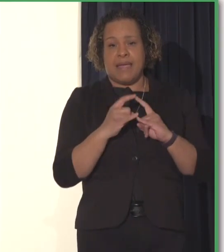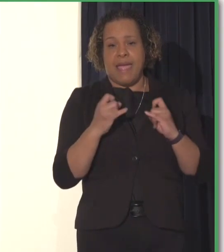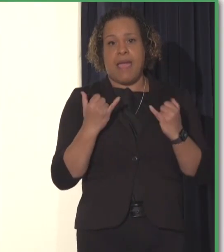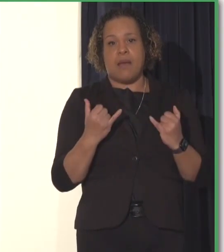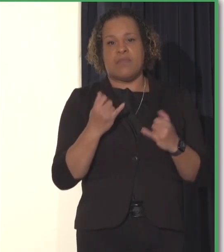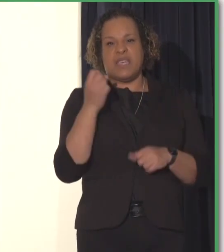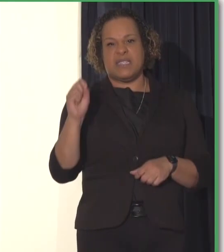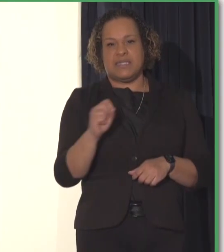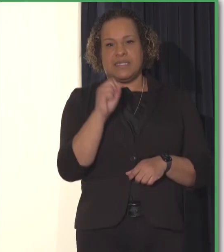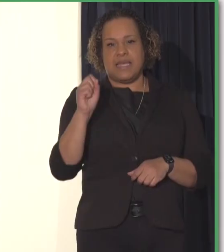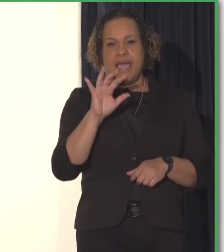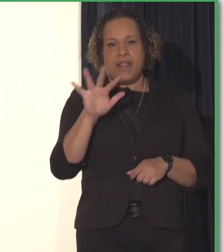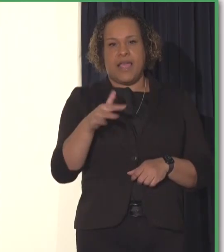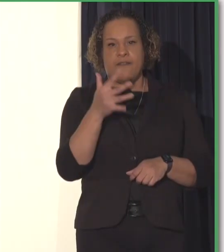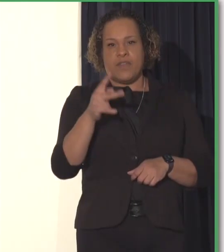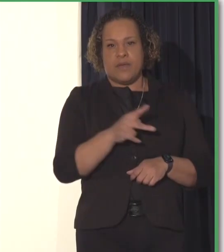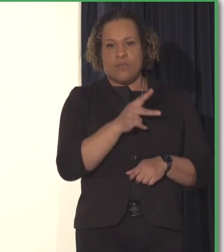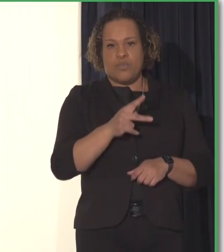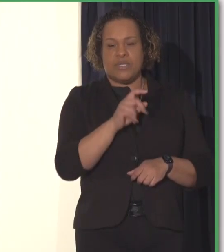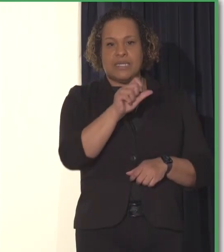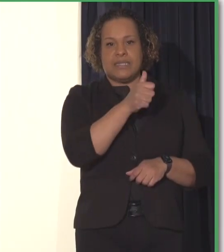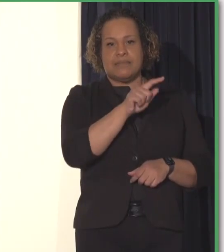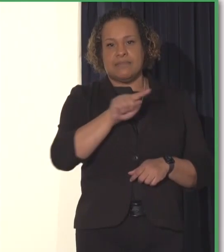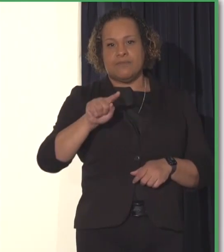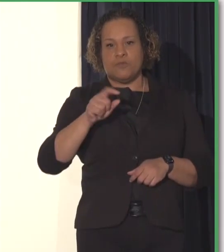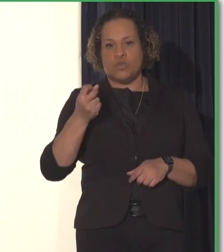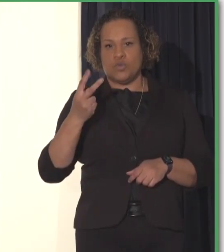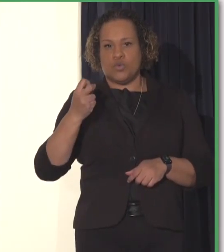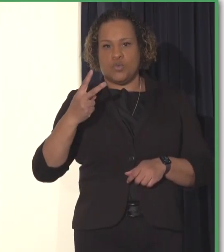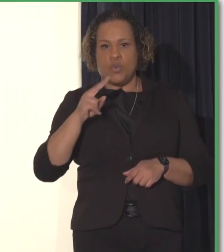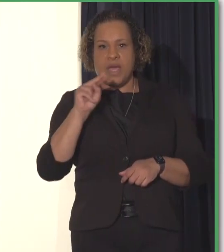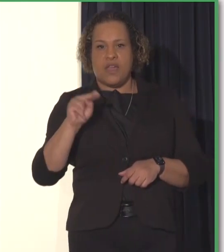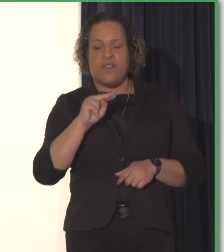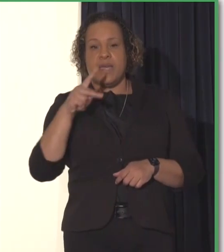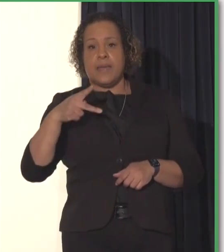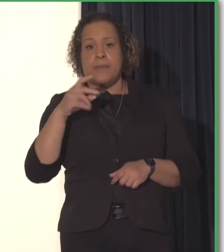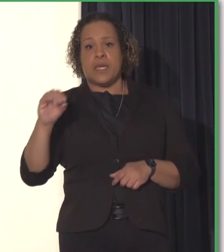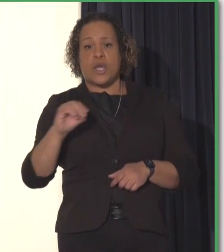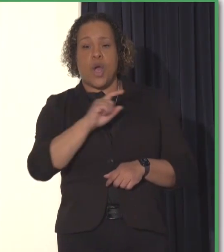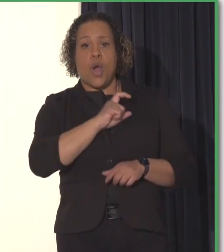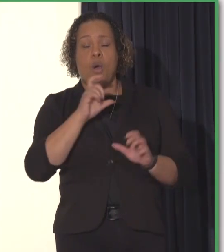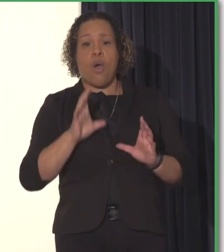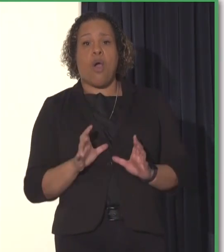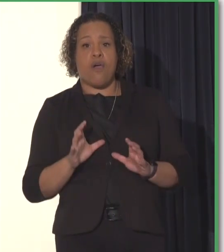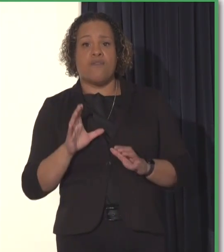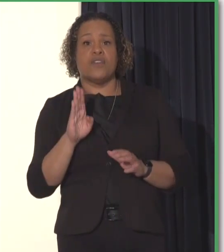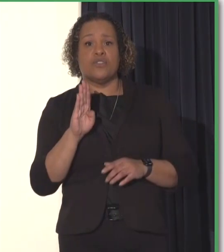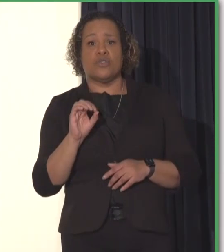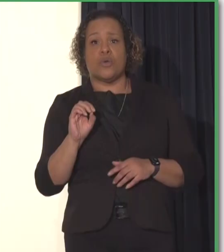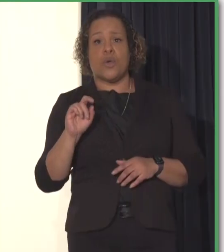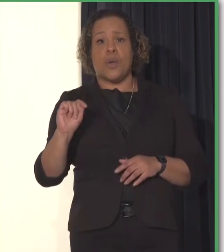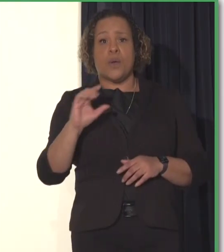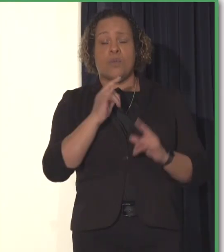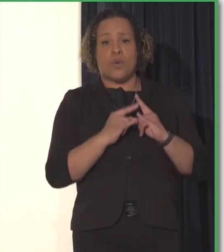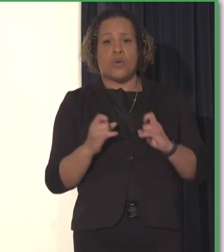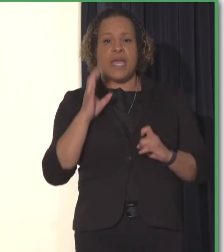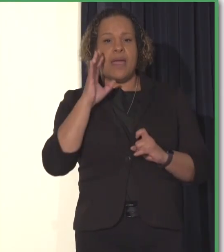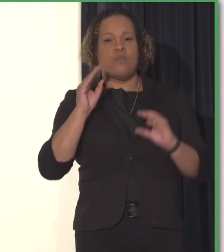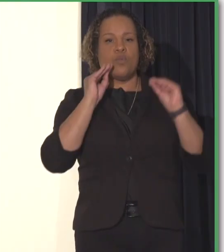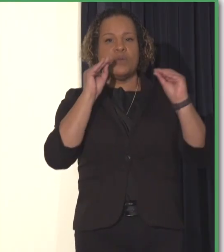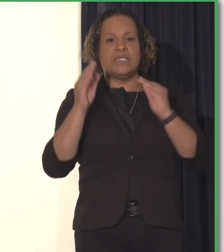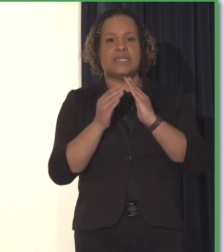5th Precinct from 10 a.m. to 12 p.m. The MPO officers from there in their boot camp are teaching life skills and working with the